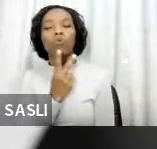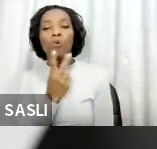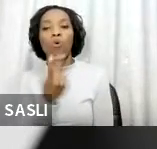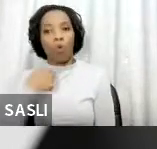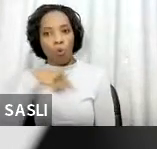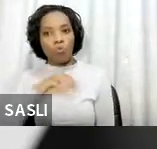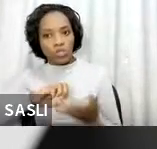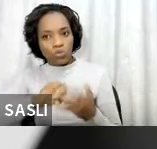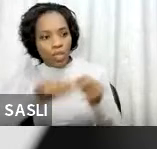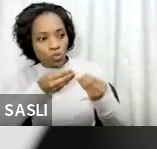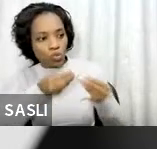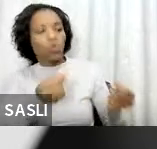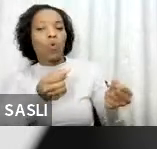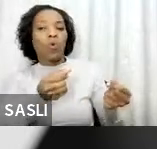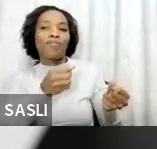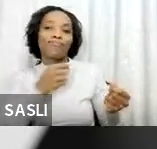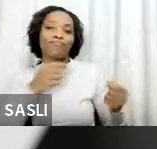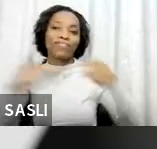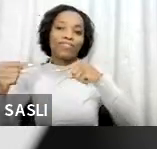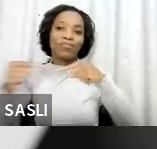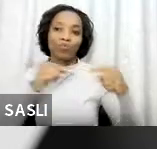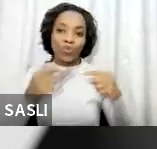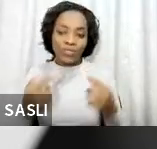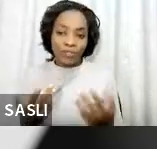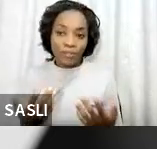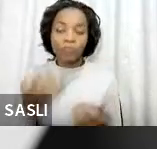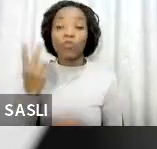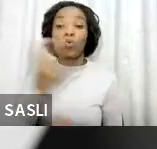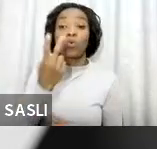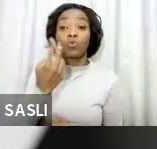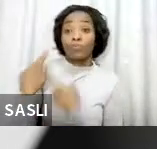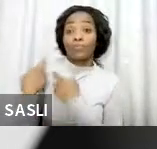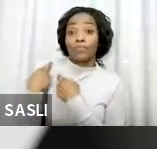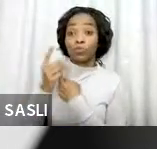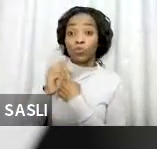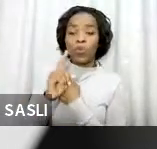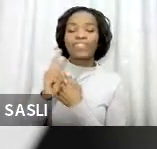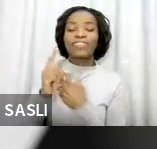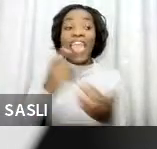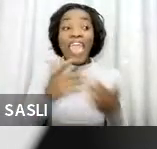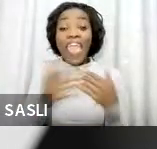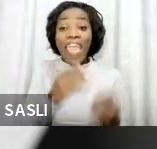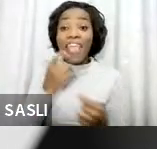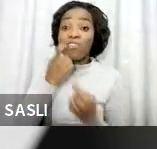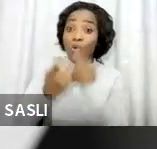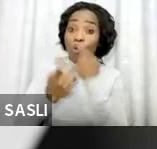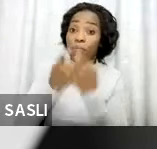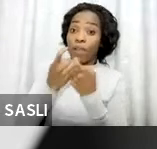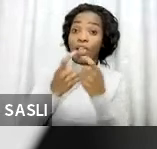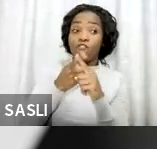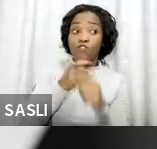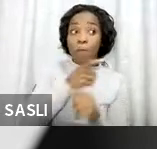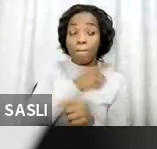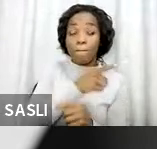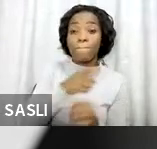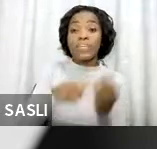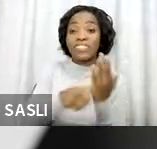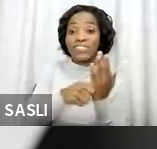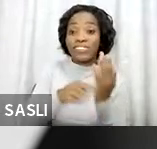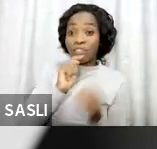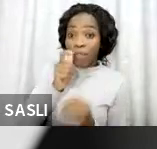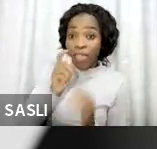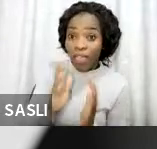disputes. We are also mandated to review and address any complaint by a taxpayer regarding a service